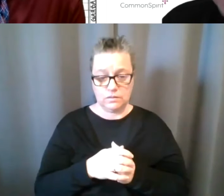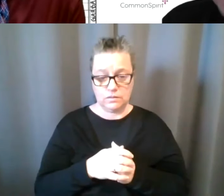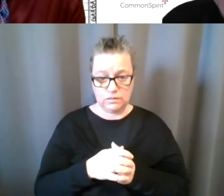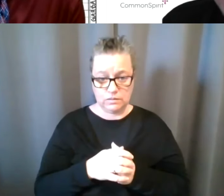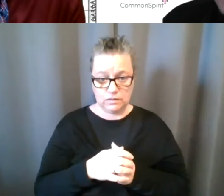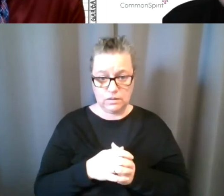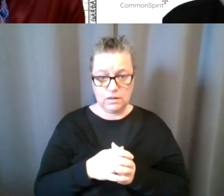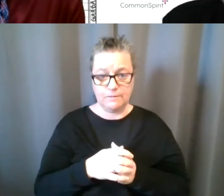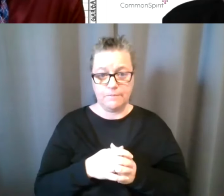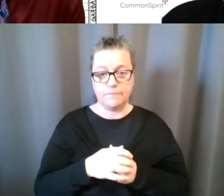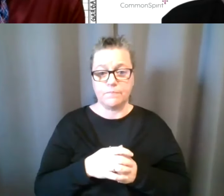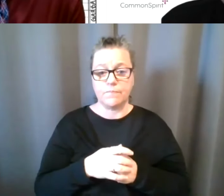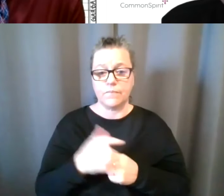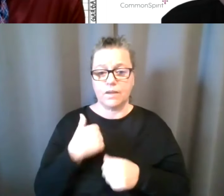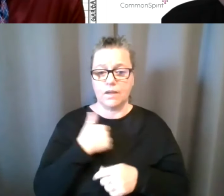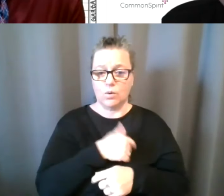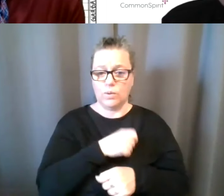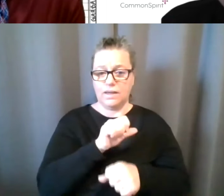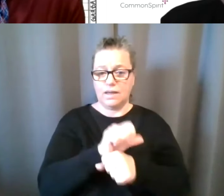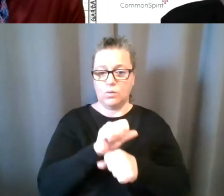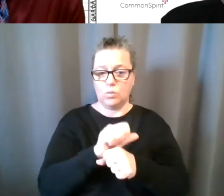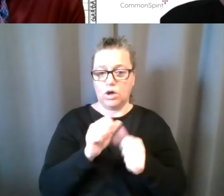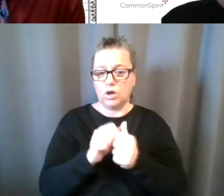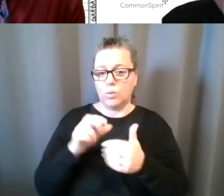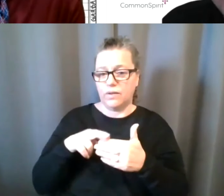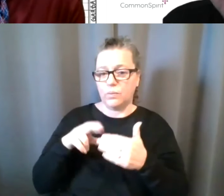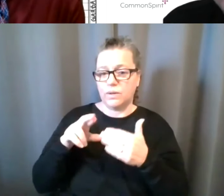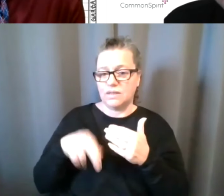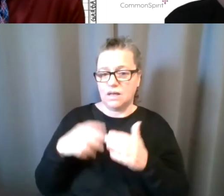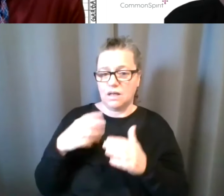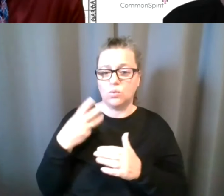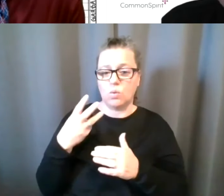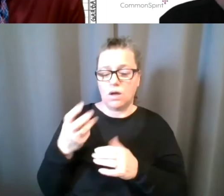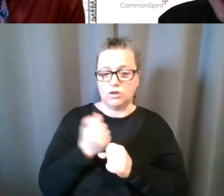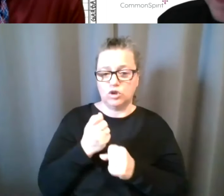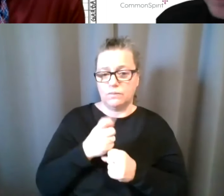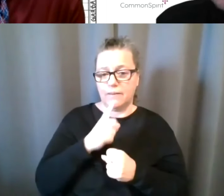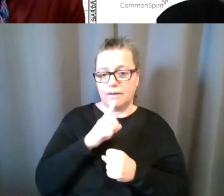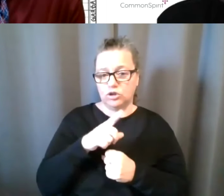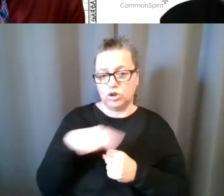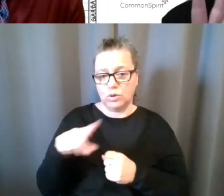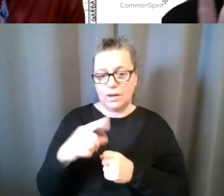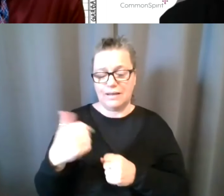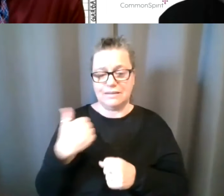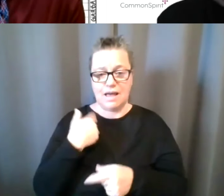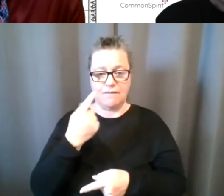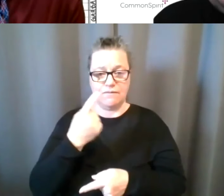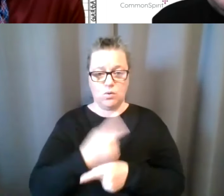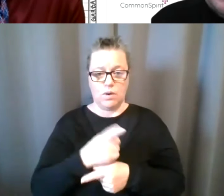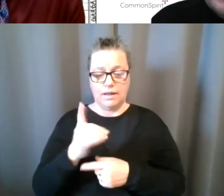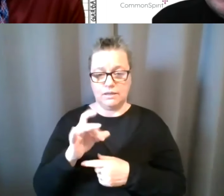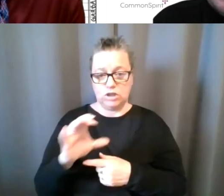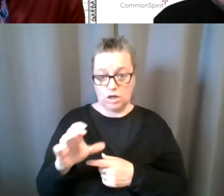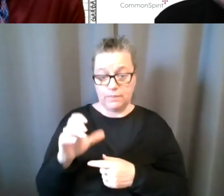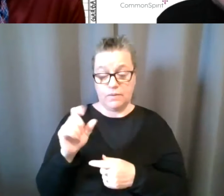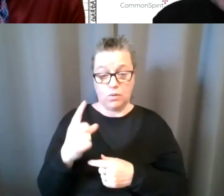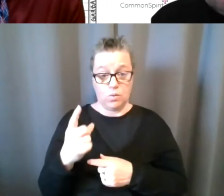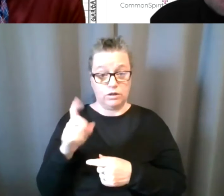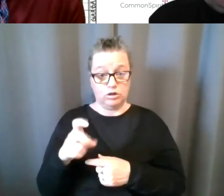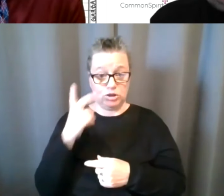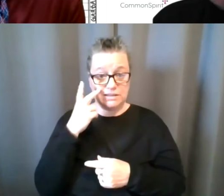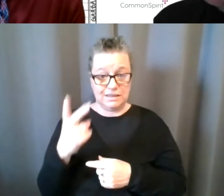I think we can work with Results Washington, just make sure that you guys have the right document. So the document that you should be seeing is the